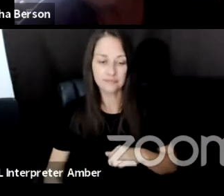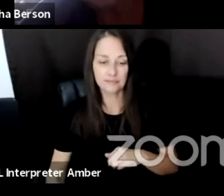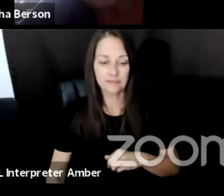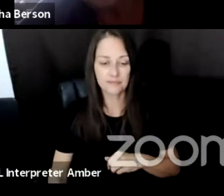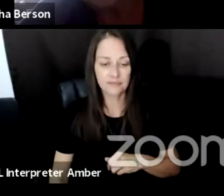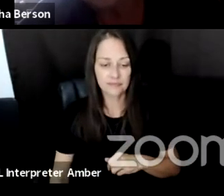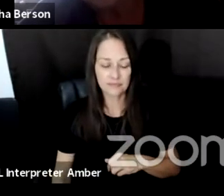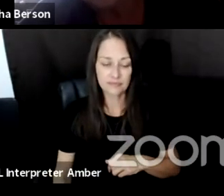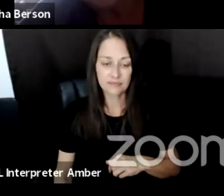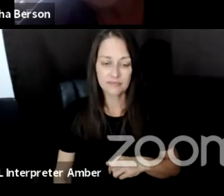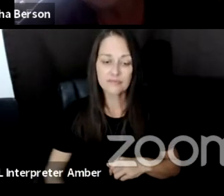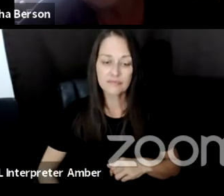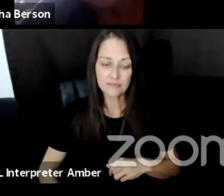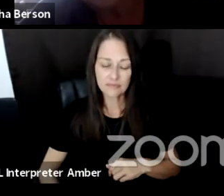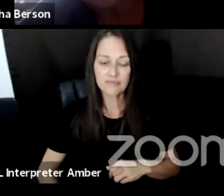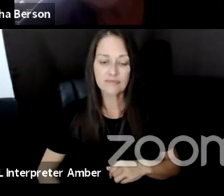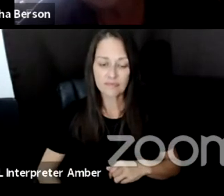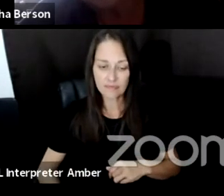starts with like